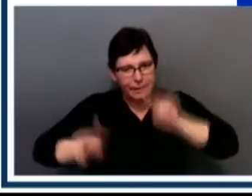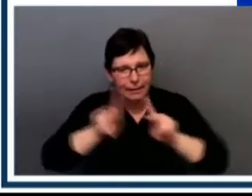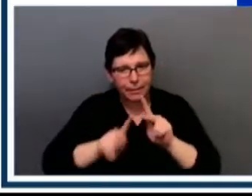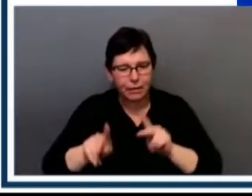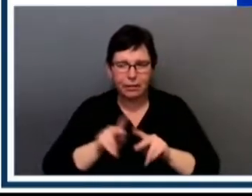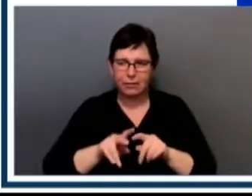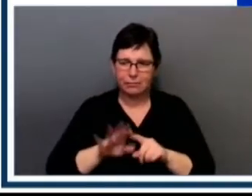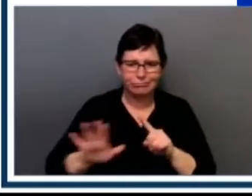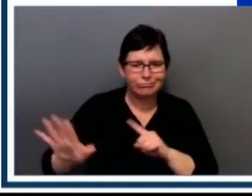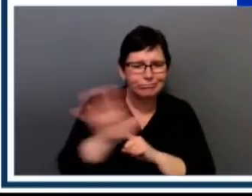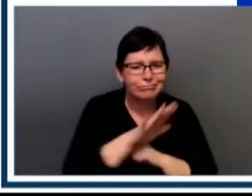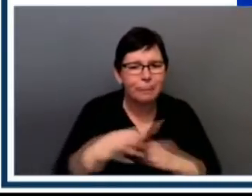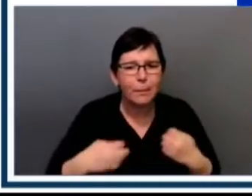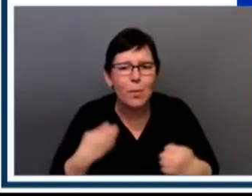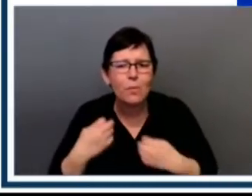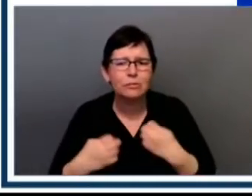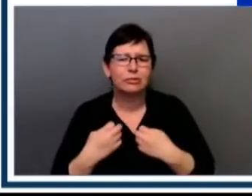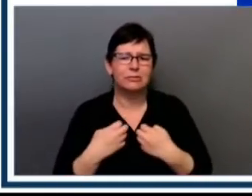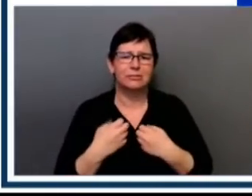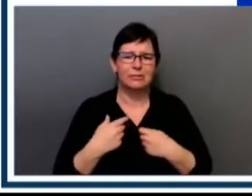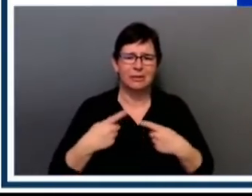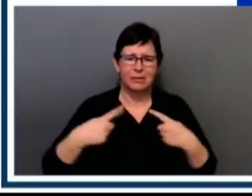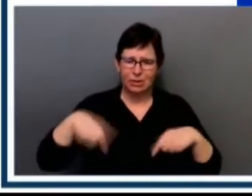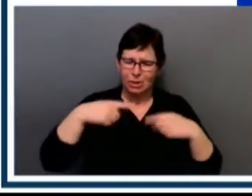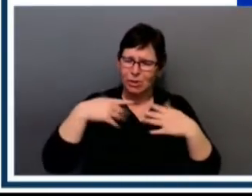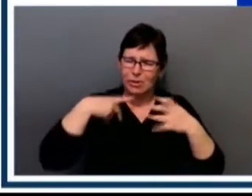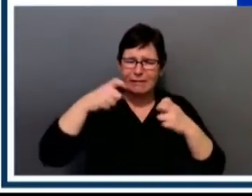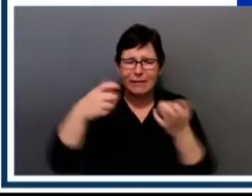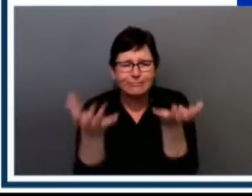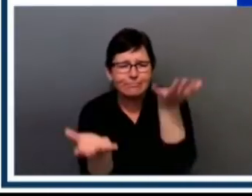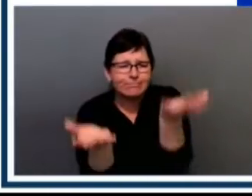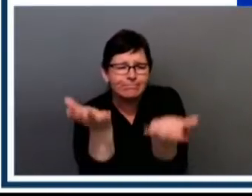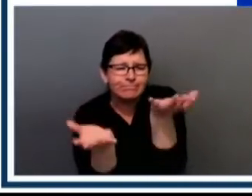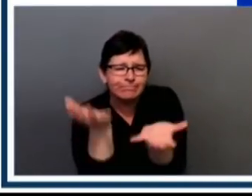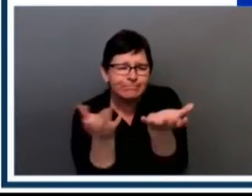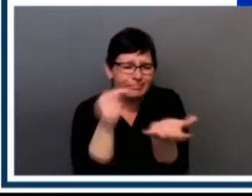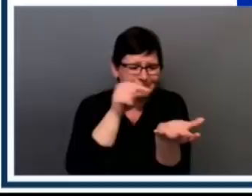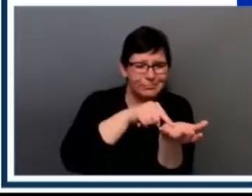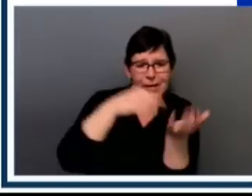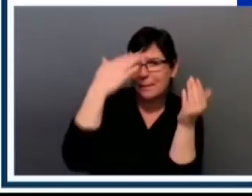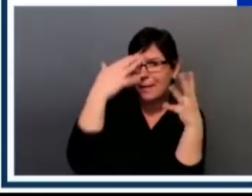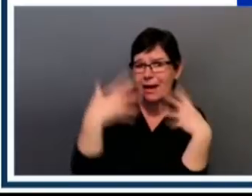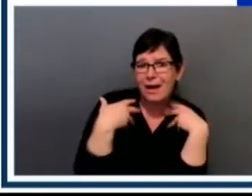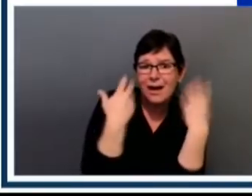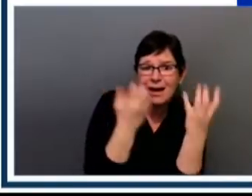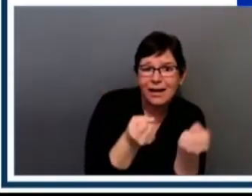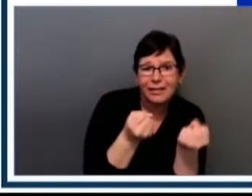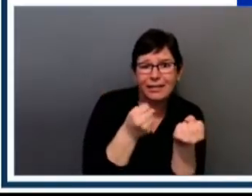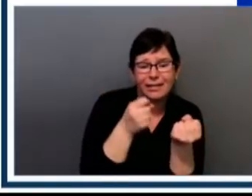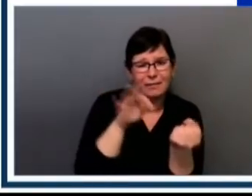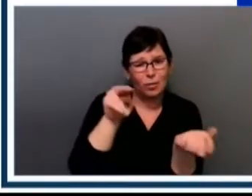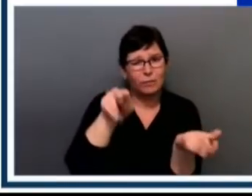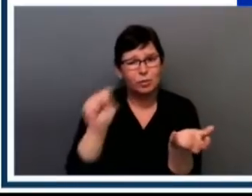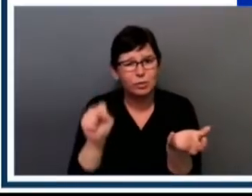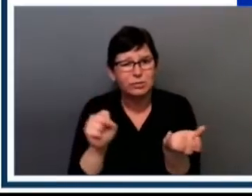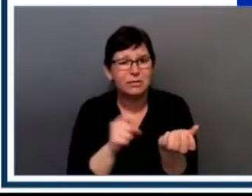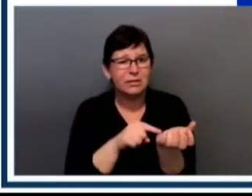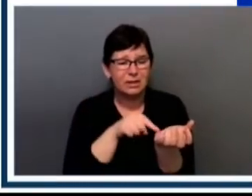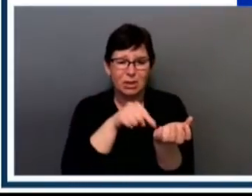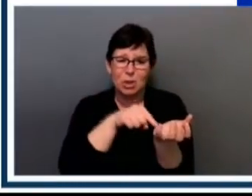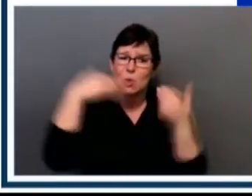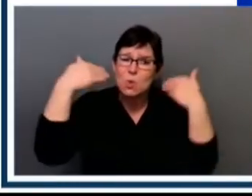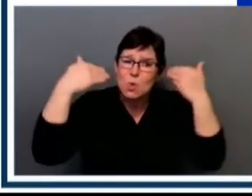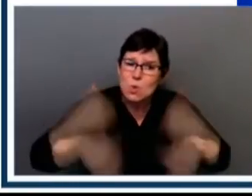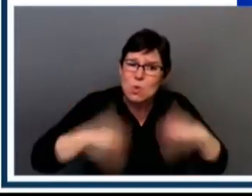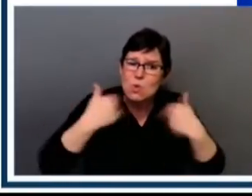on people very heavily, and we have to be mindful of the decisions we take and the impact that they have